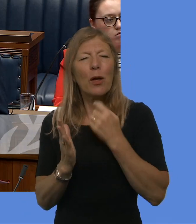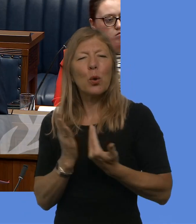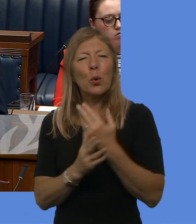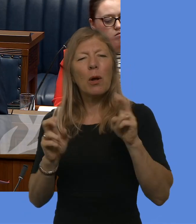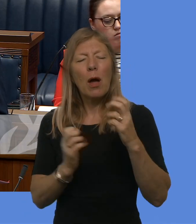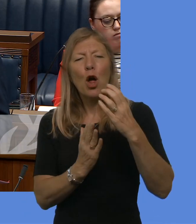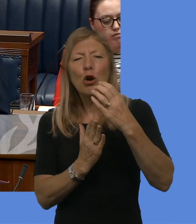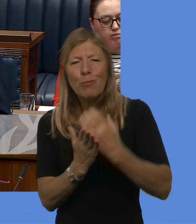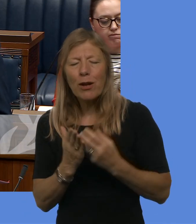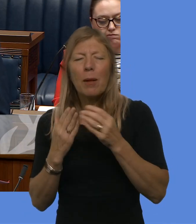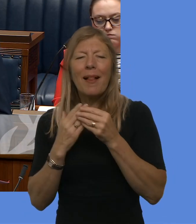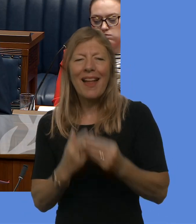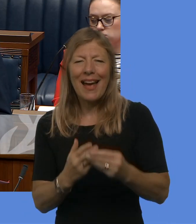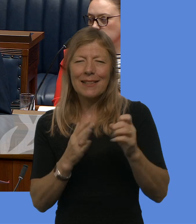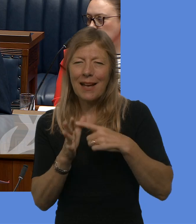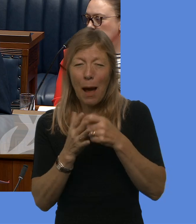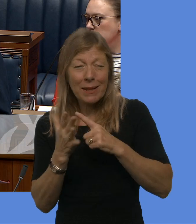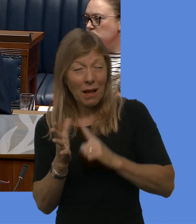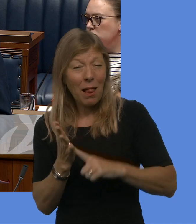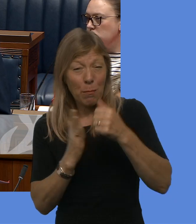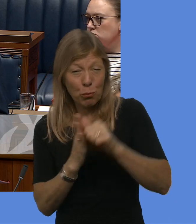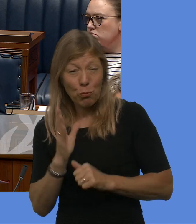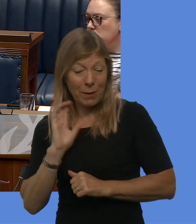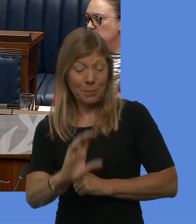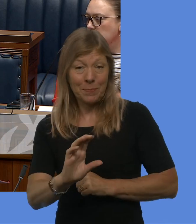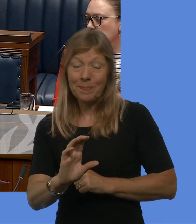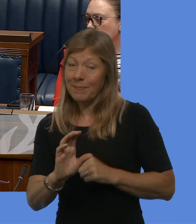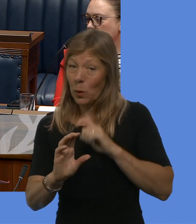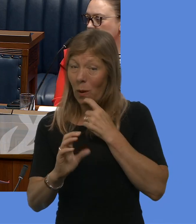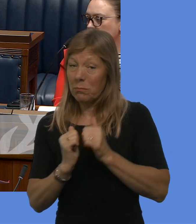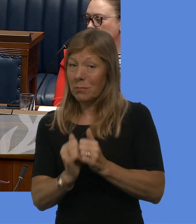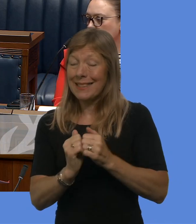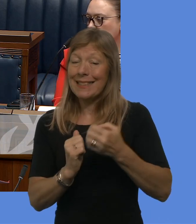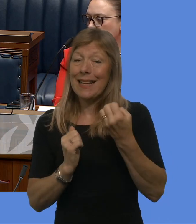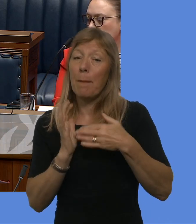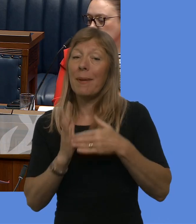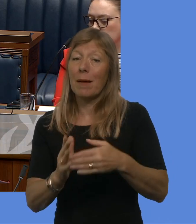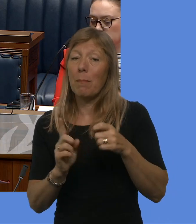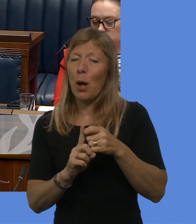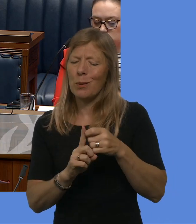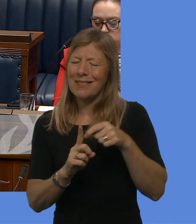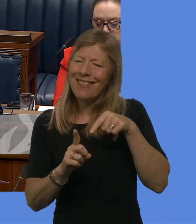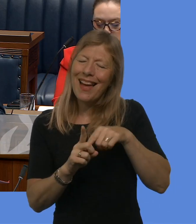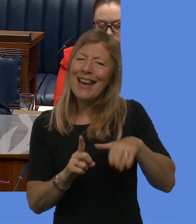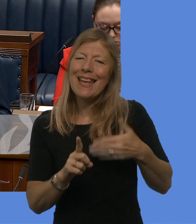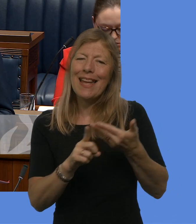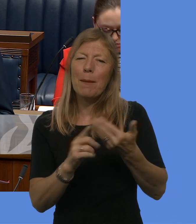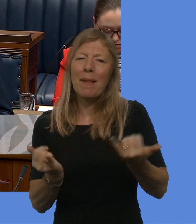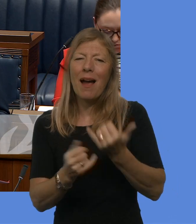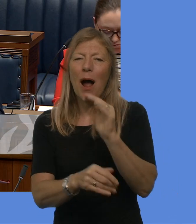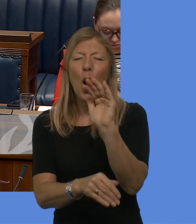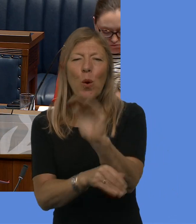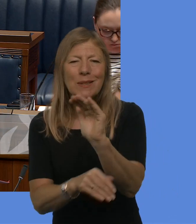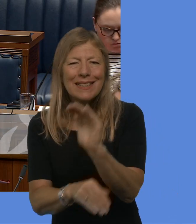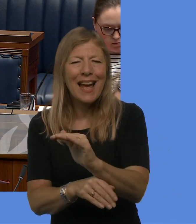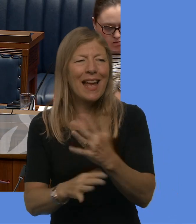million to that. That is largely to focus on things around outdoor play, physical education. Where a school is not able